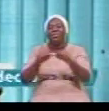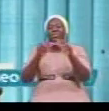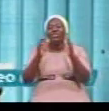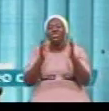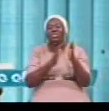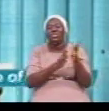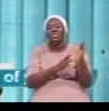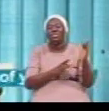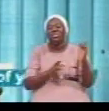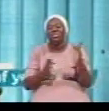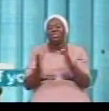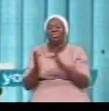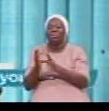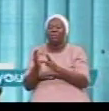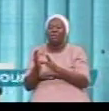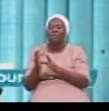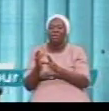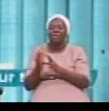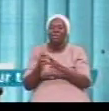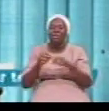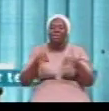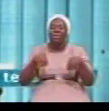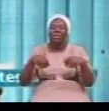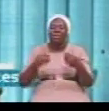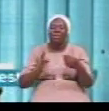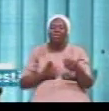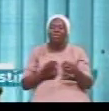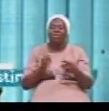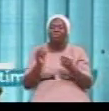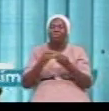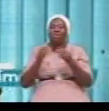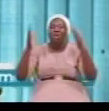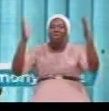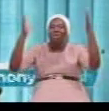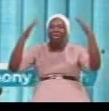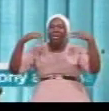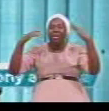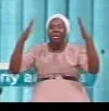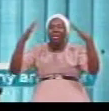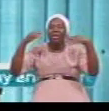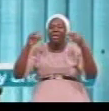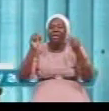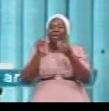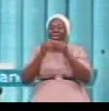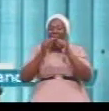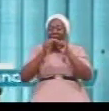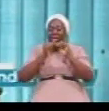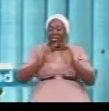Ride on Jesus, give us more